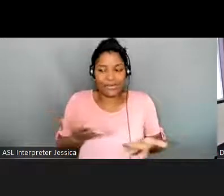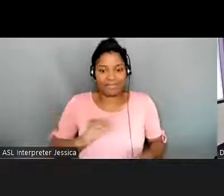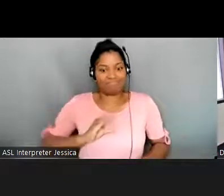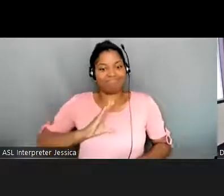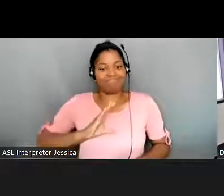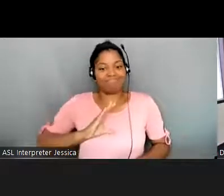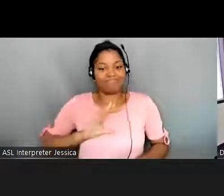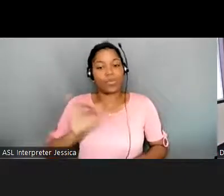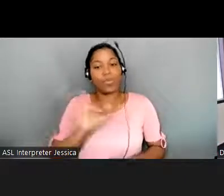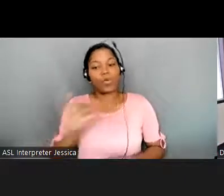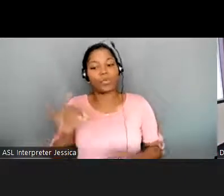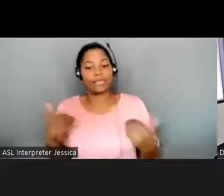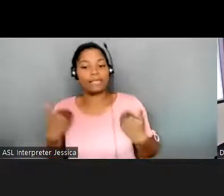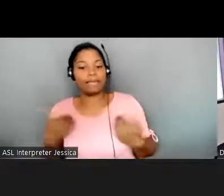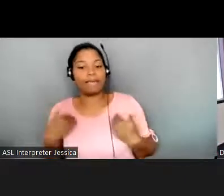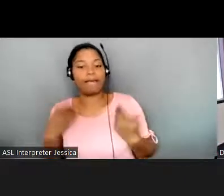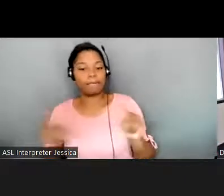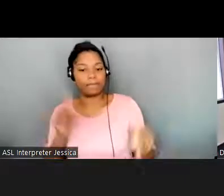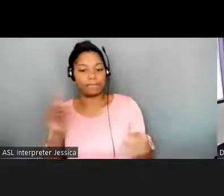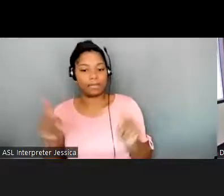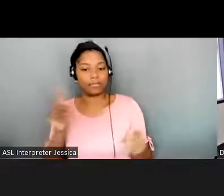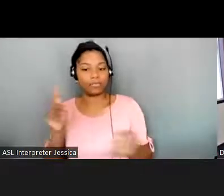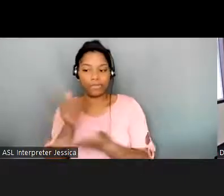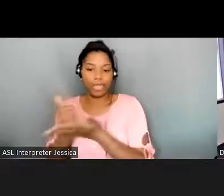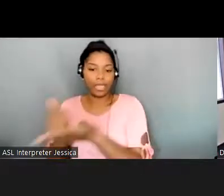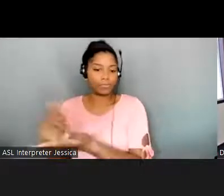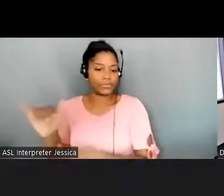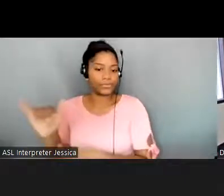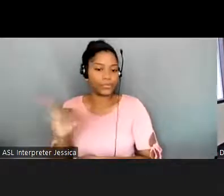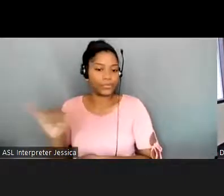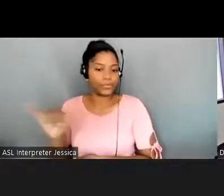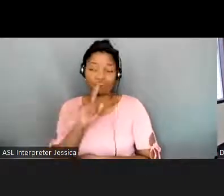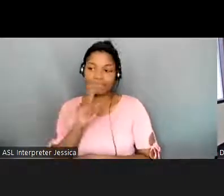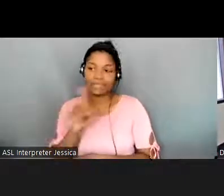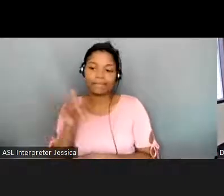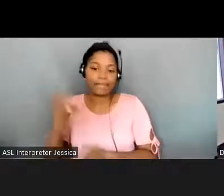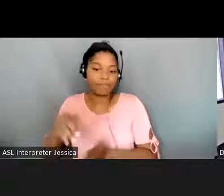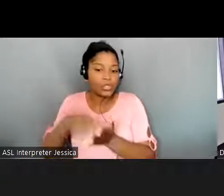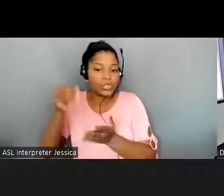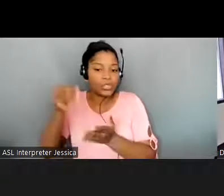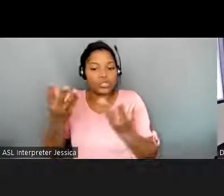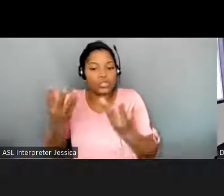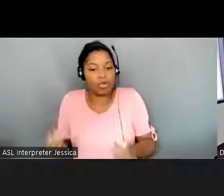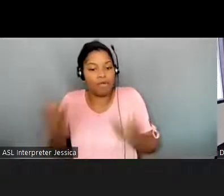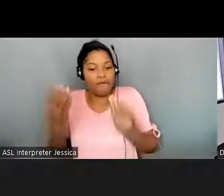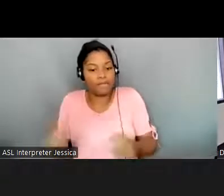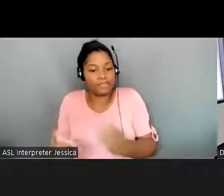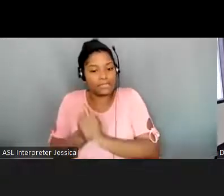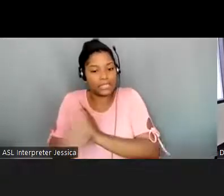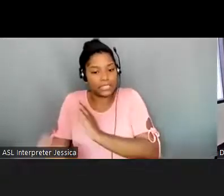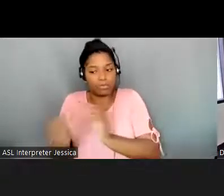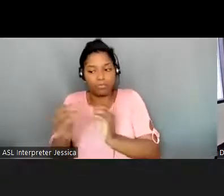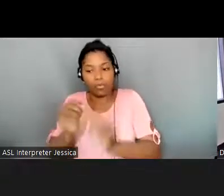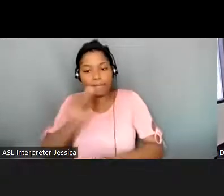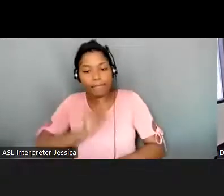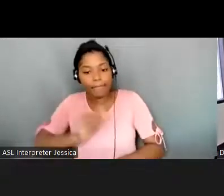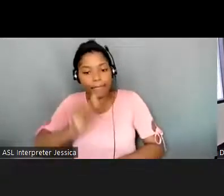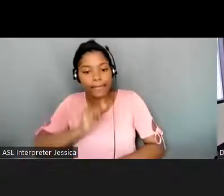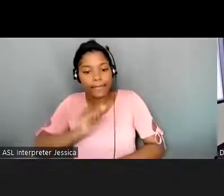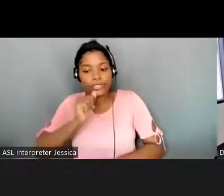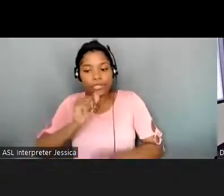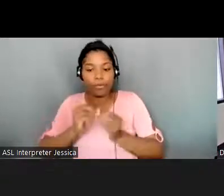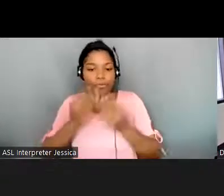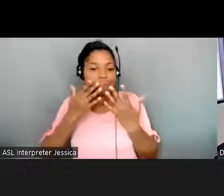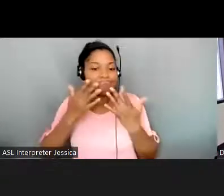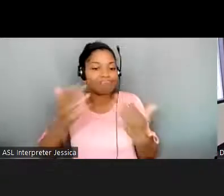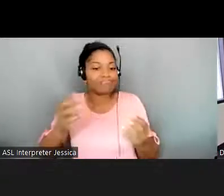people, it's just as impactful. They learn those soft skills that we all need to learn, how to be more patient, how to be more kind, how to be